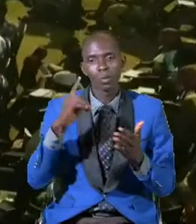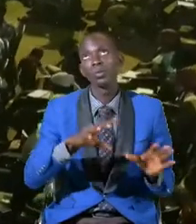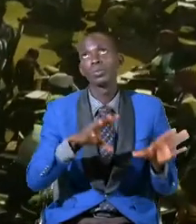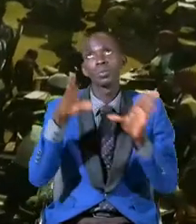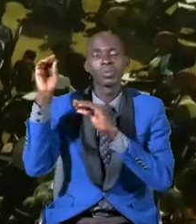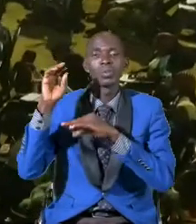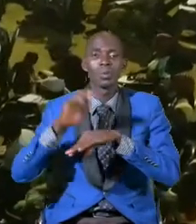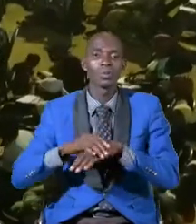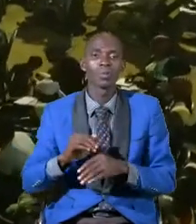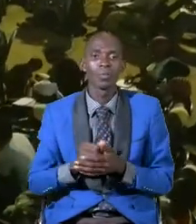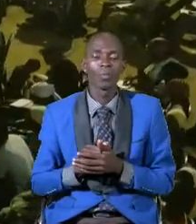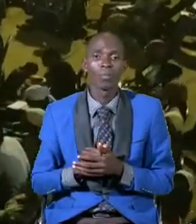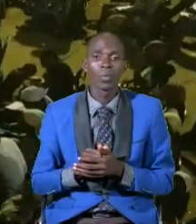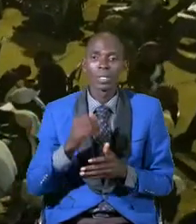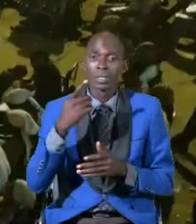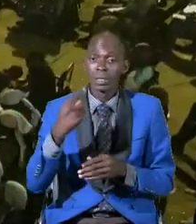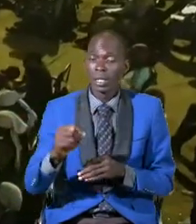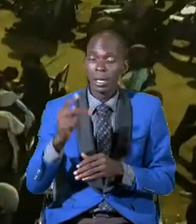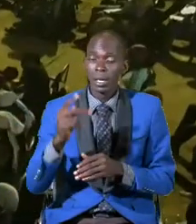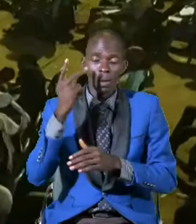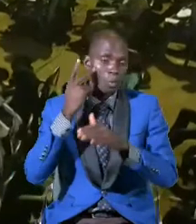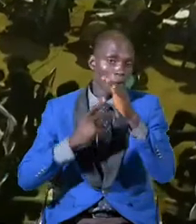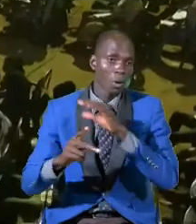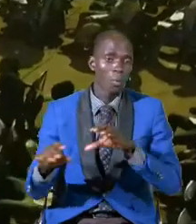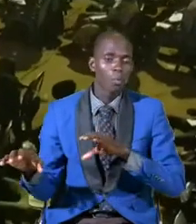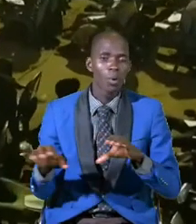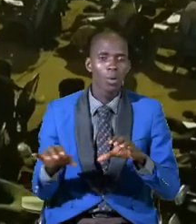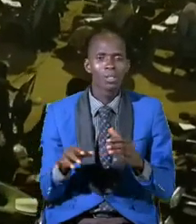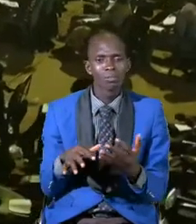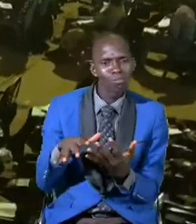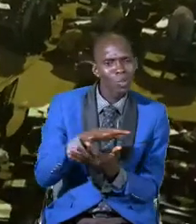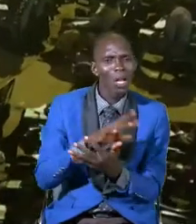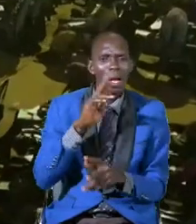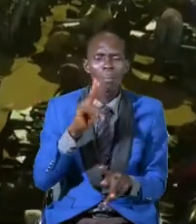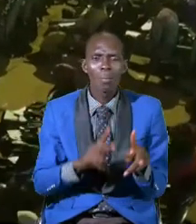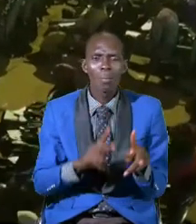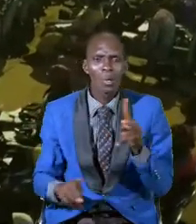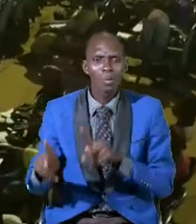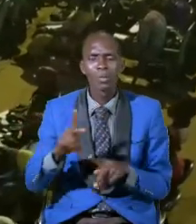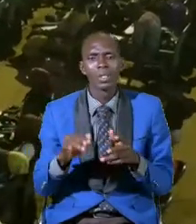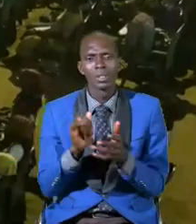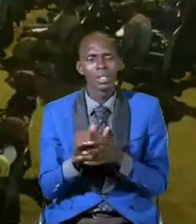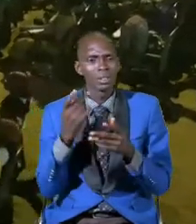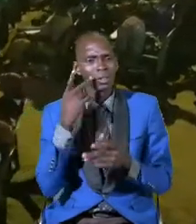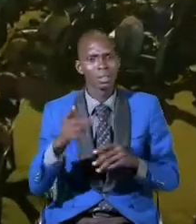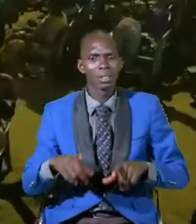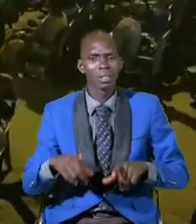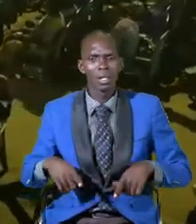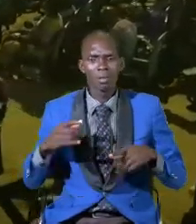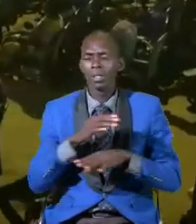The prophetic performance. Those are the people that face light. They don't see darkness. They don't